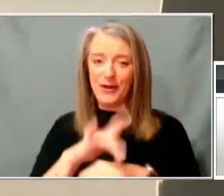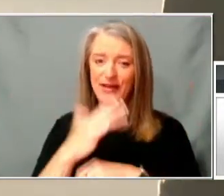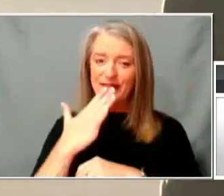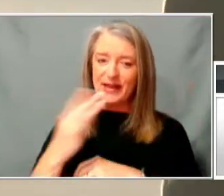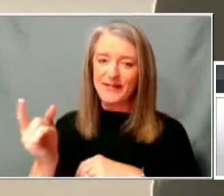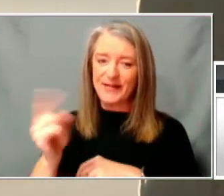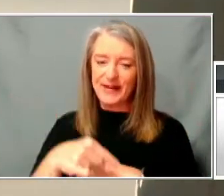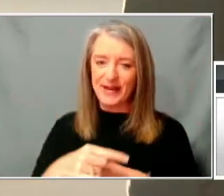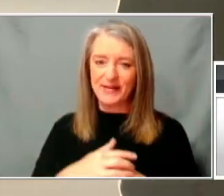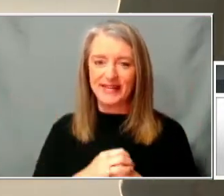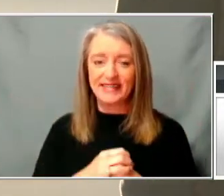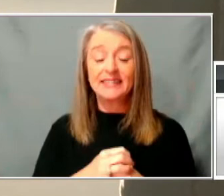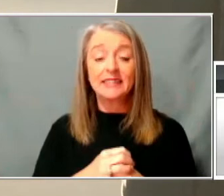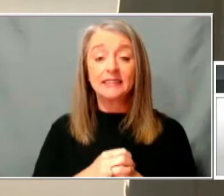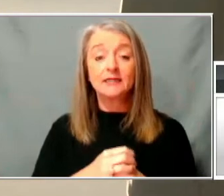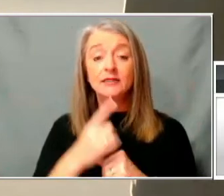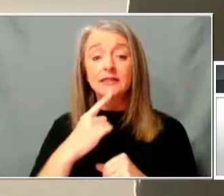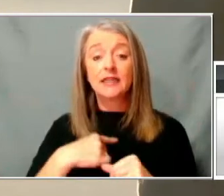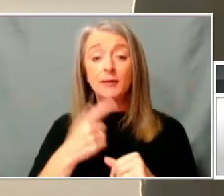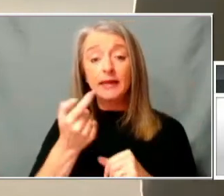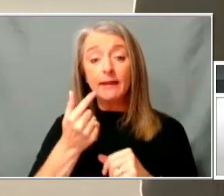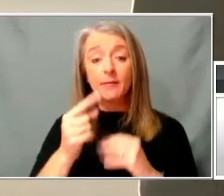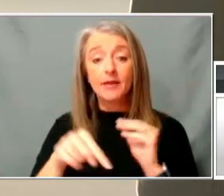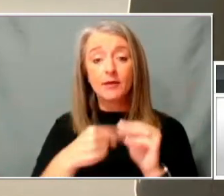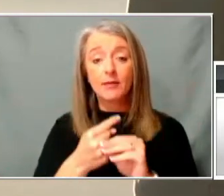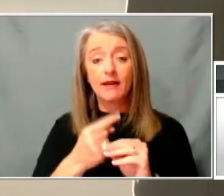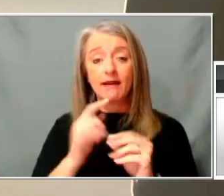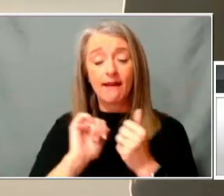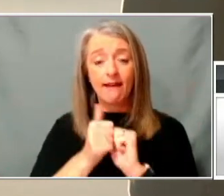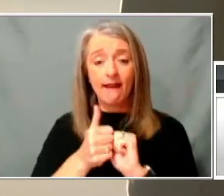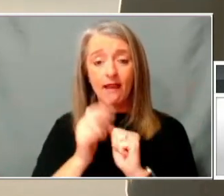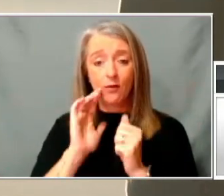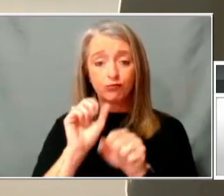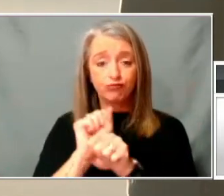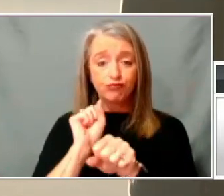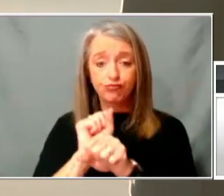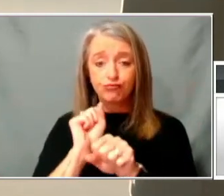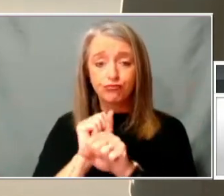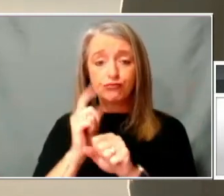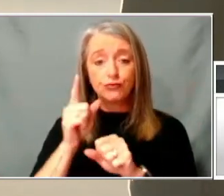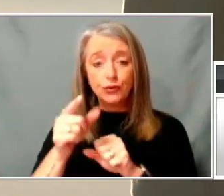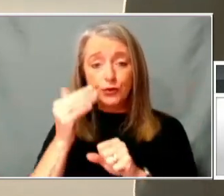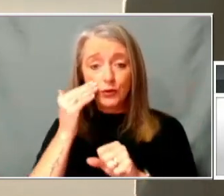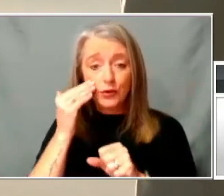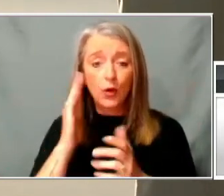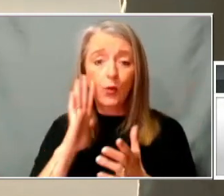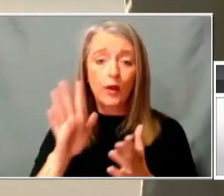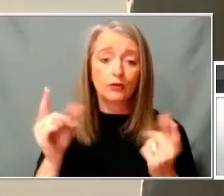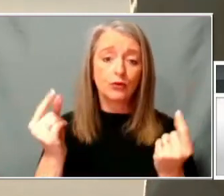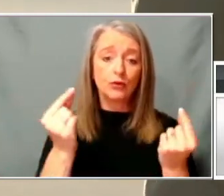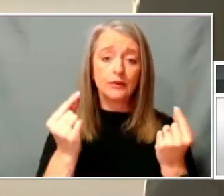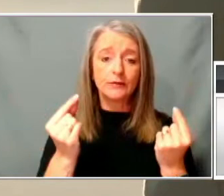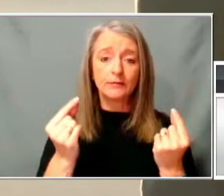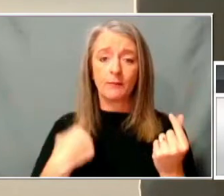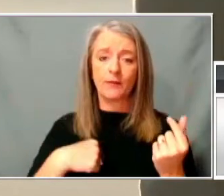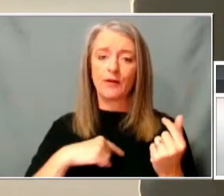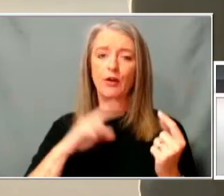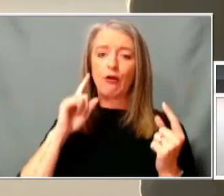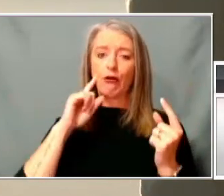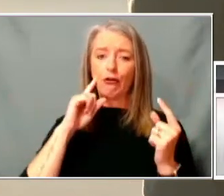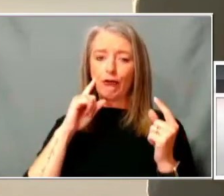with me. So tell us a little bit about, have you heard kind of how this is all going to work tonight? What do you know what you're going to be doing? Tell us. We have heard a little